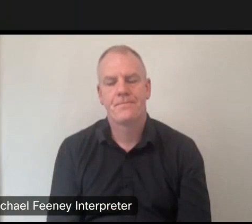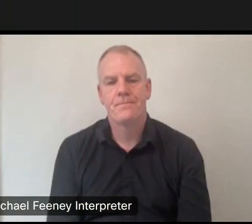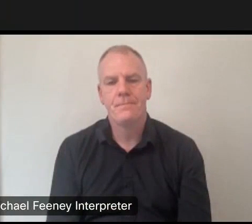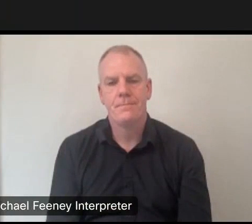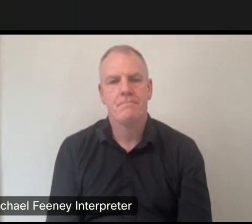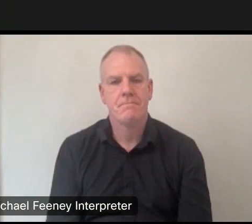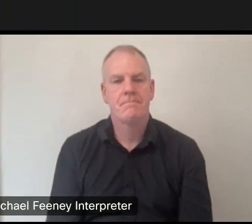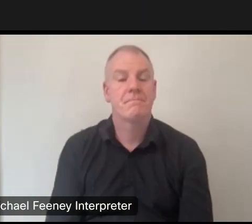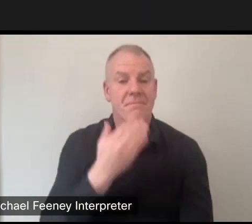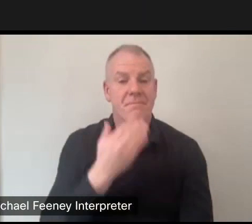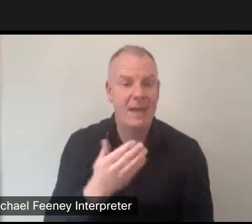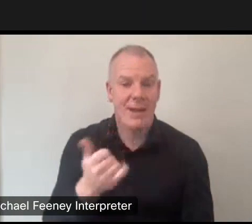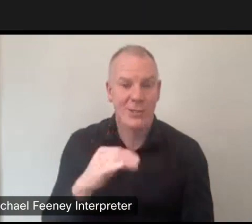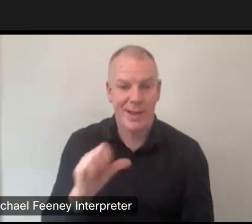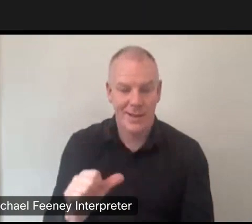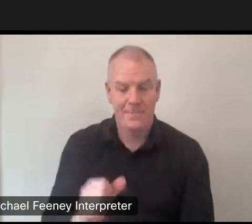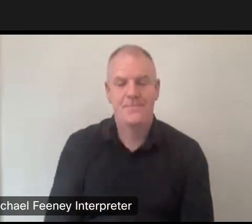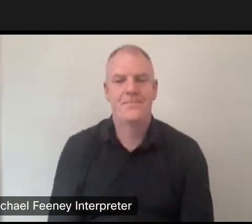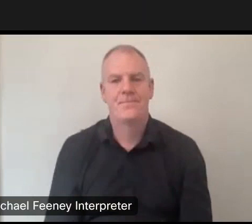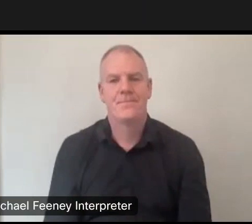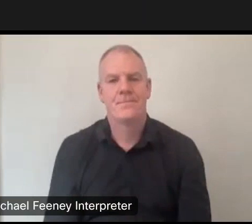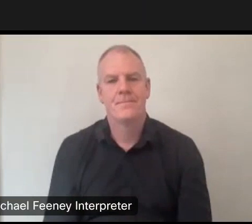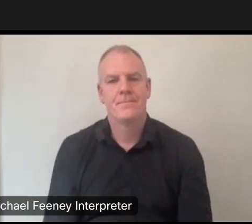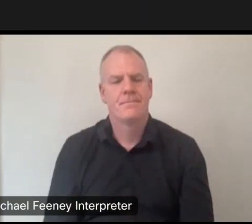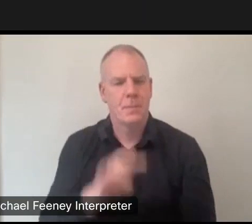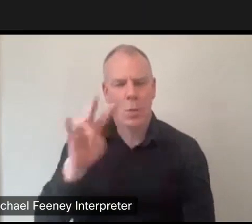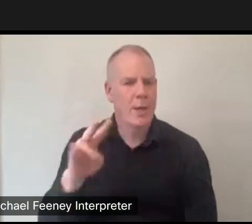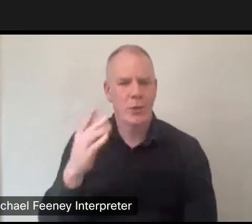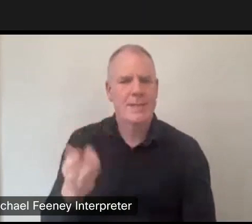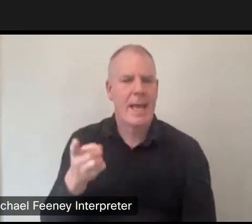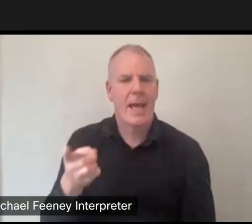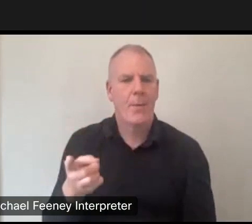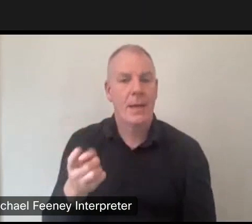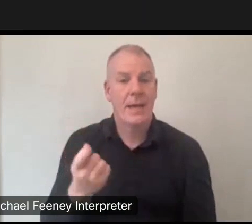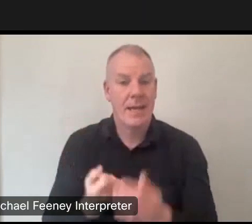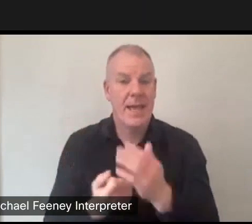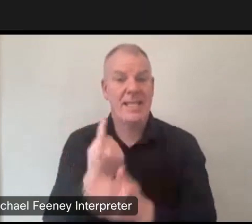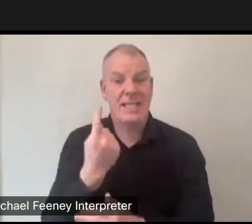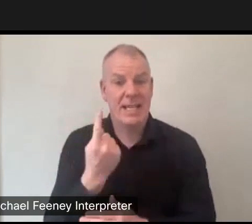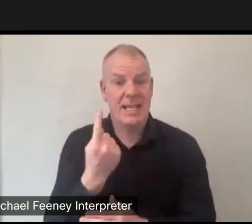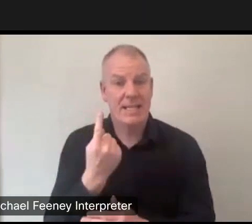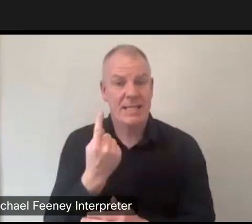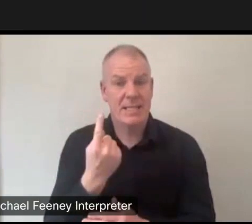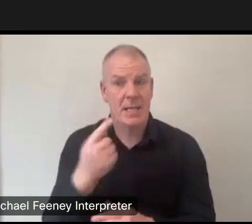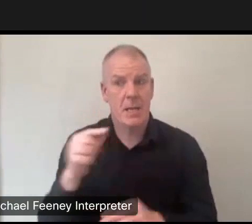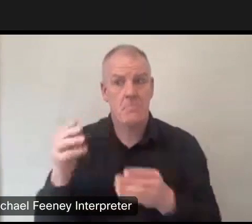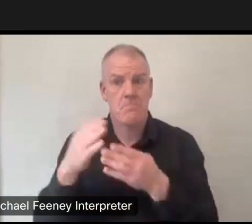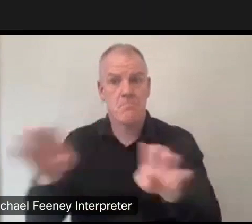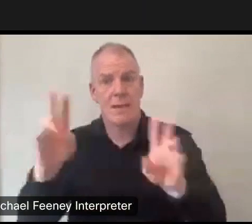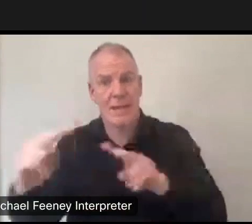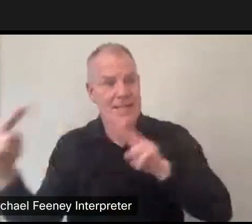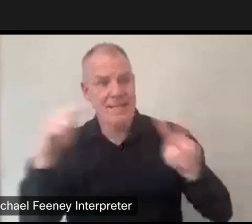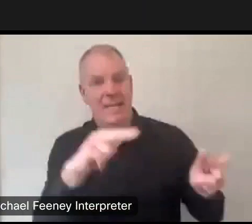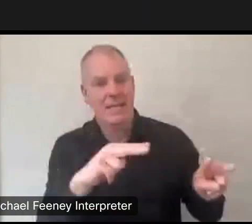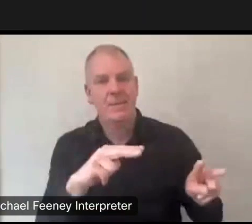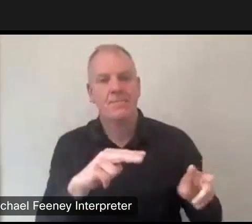Great, thanks, Angela. There's a question in there as well. Are incidents available to the public So that's from the